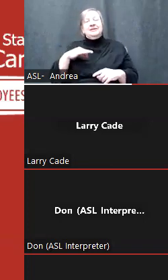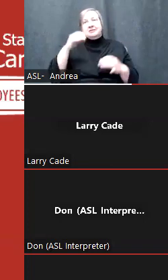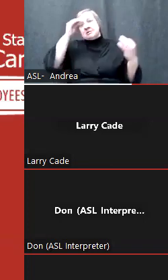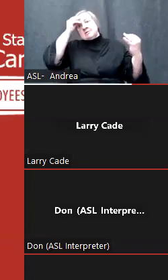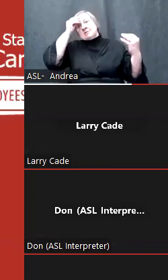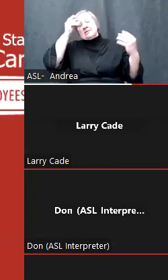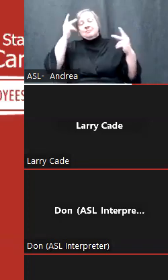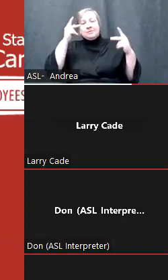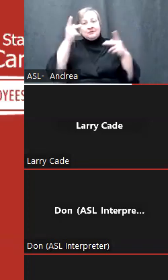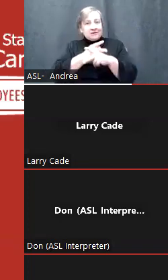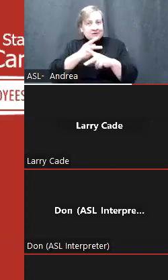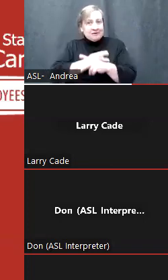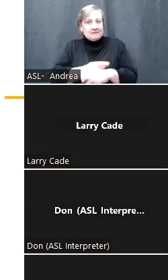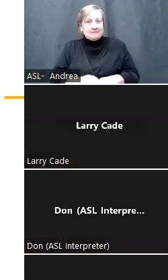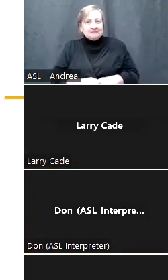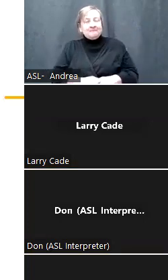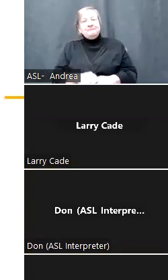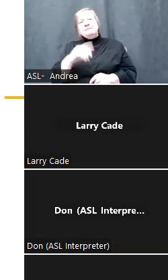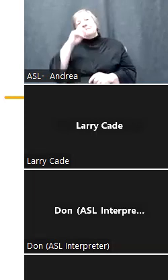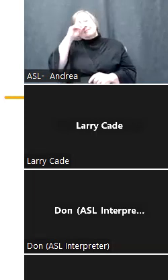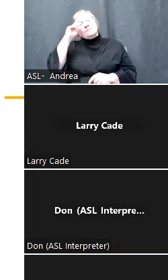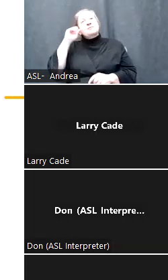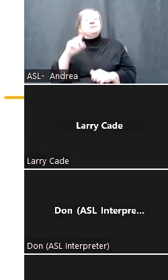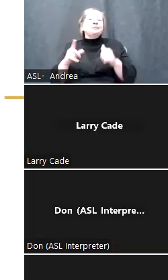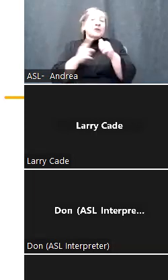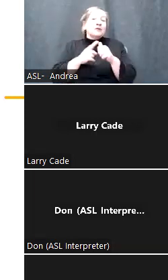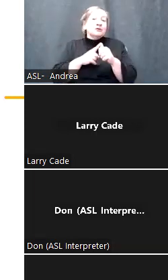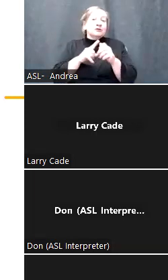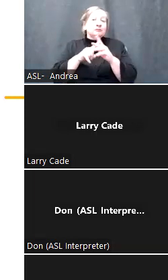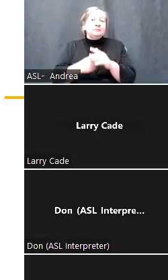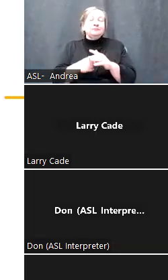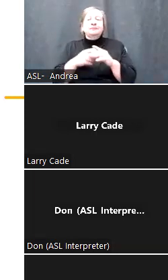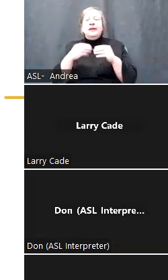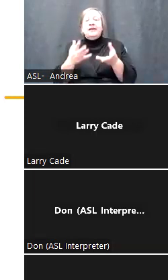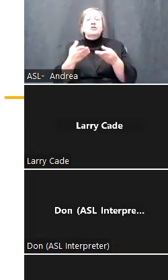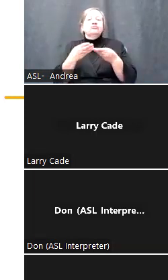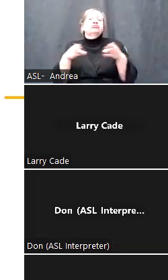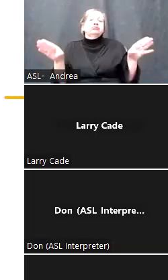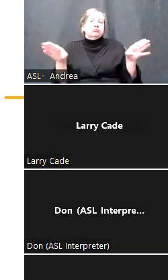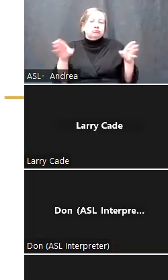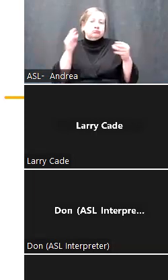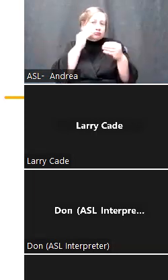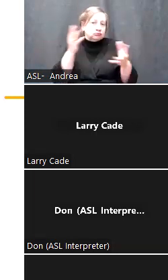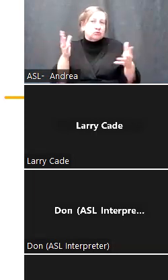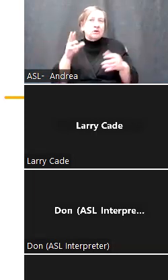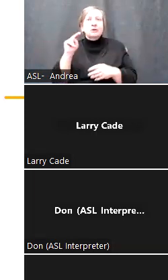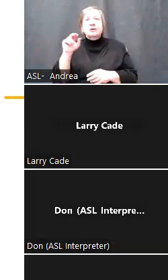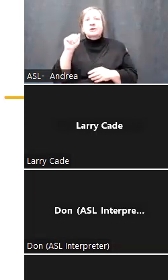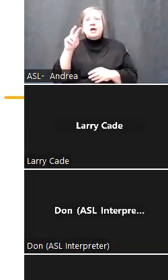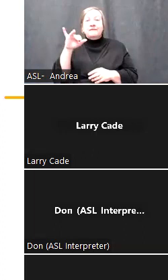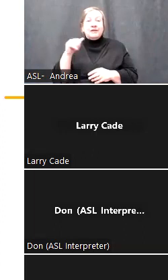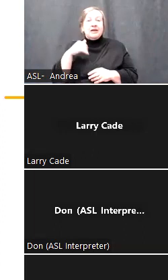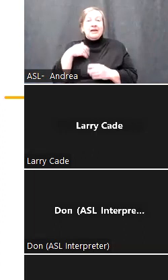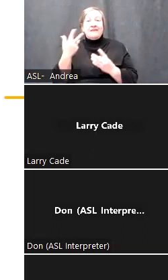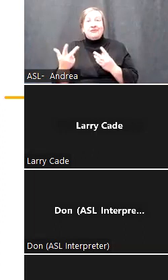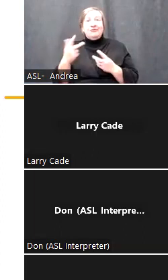mind. So first, to start with, I want to give you a quick overview. Navia does administer 3 different